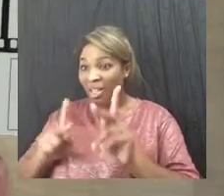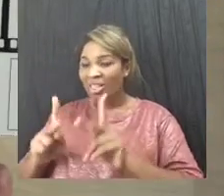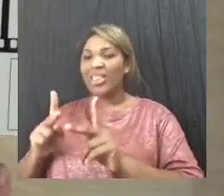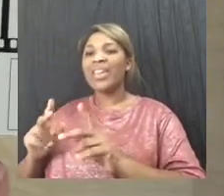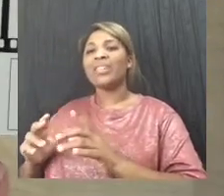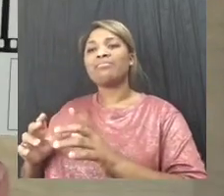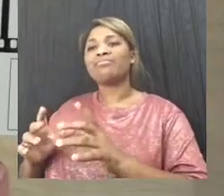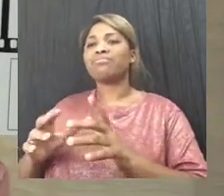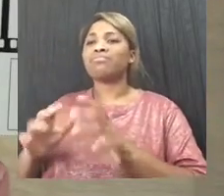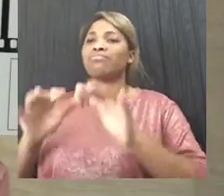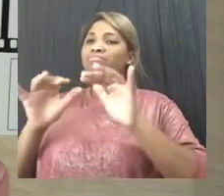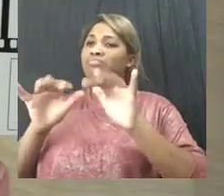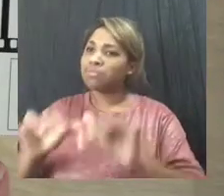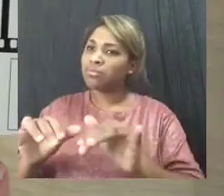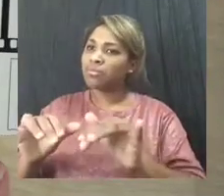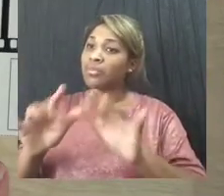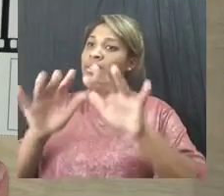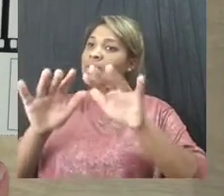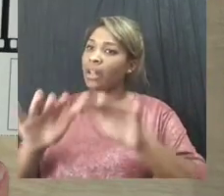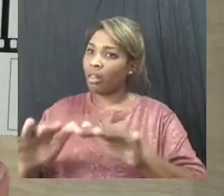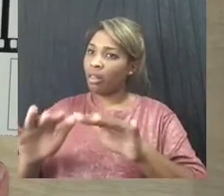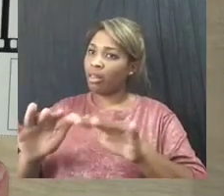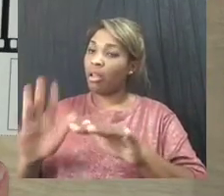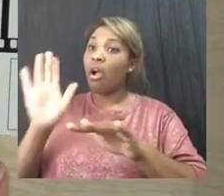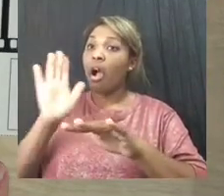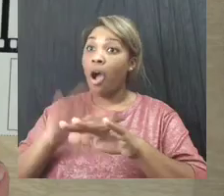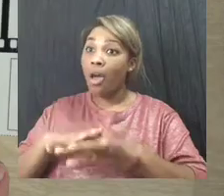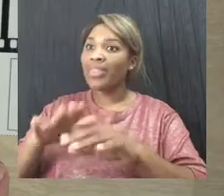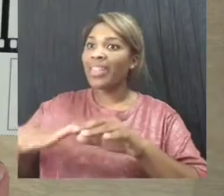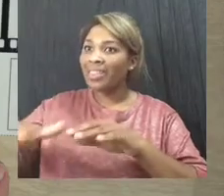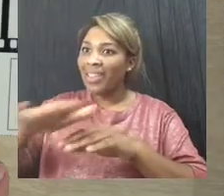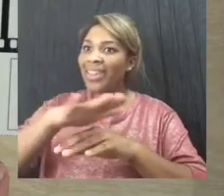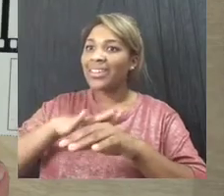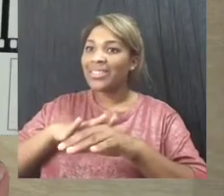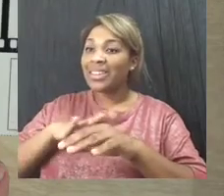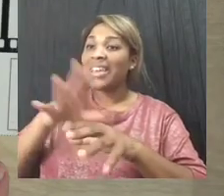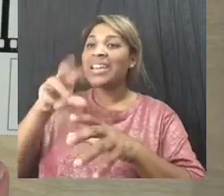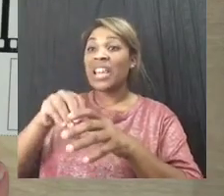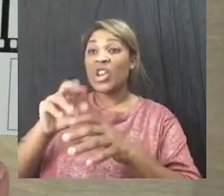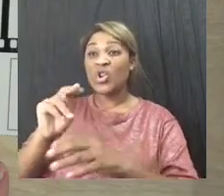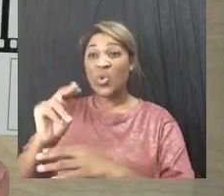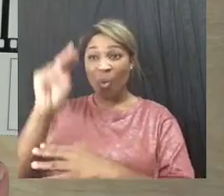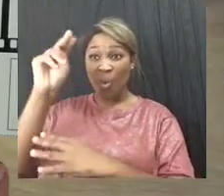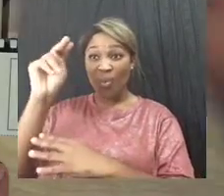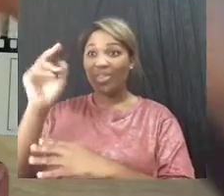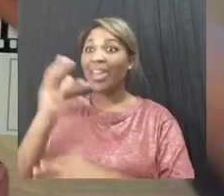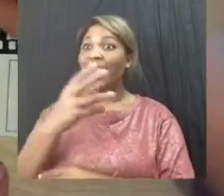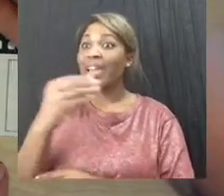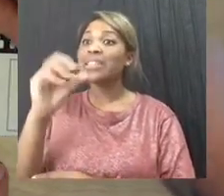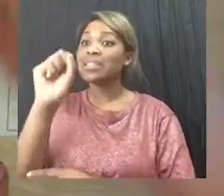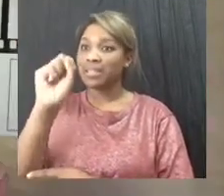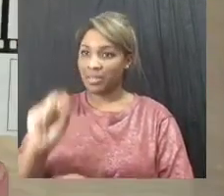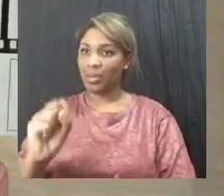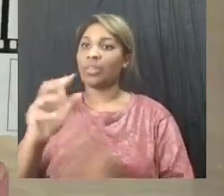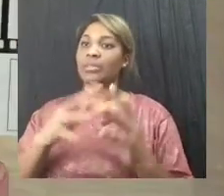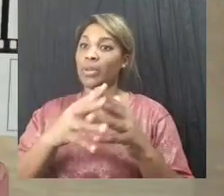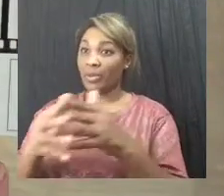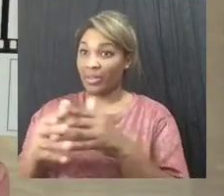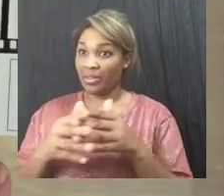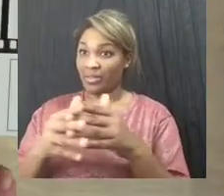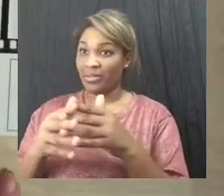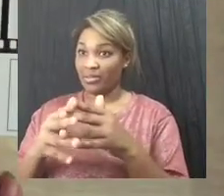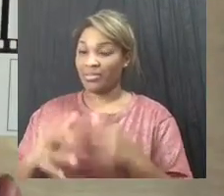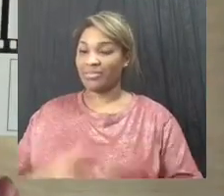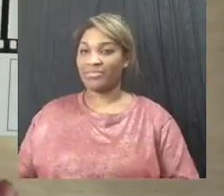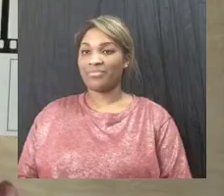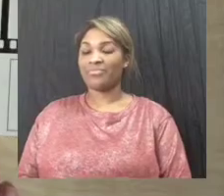settled on land in North and South America.